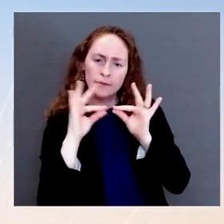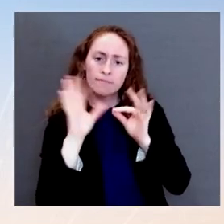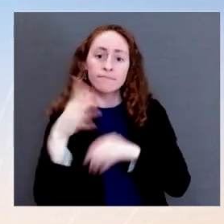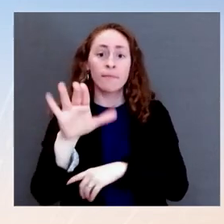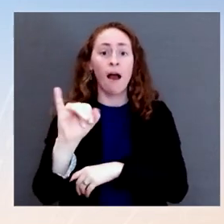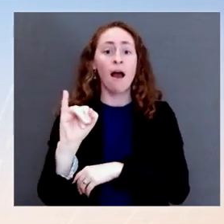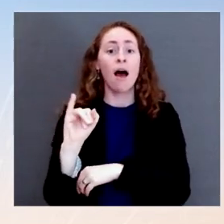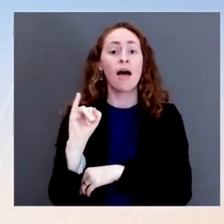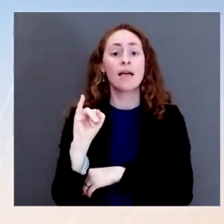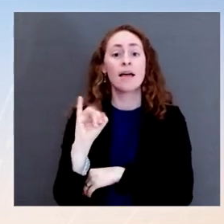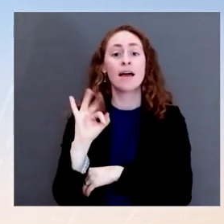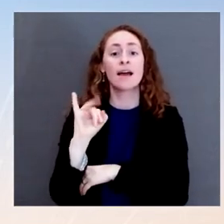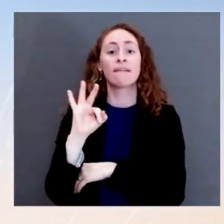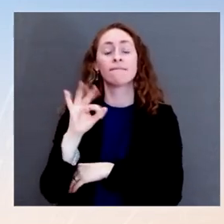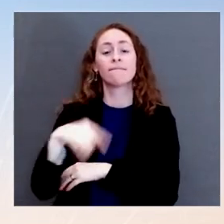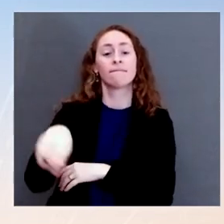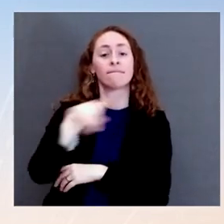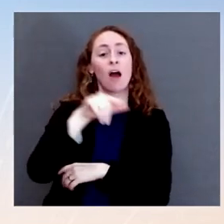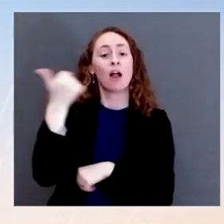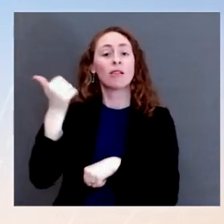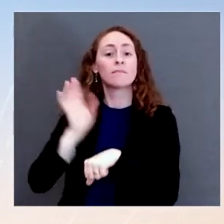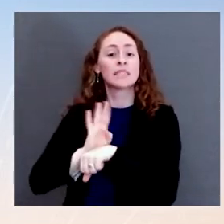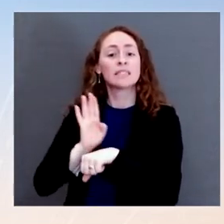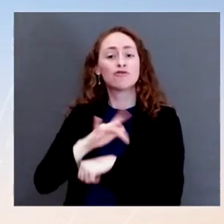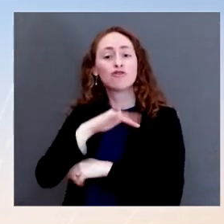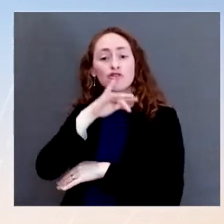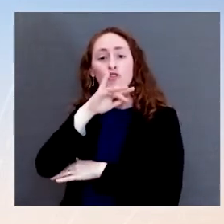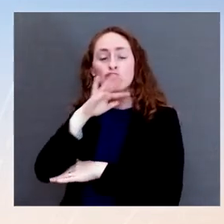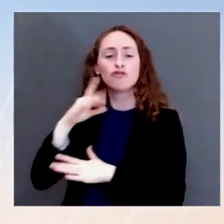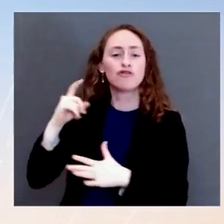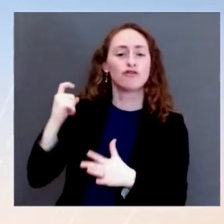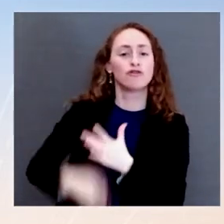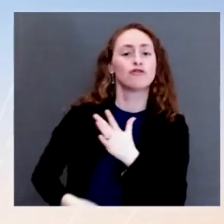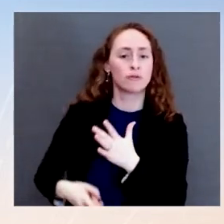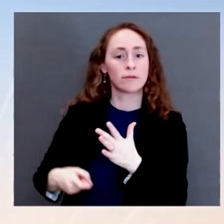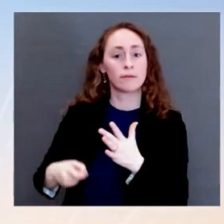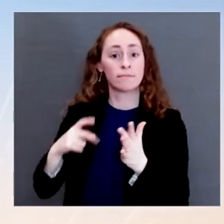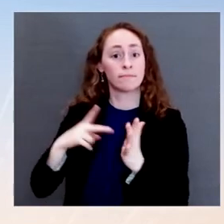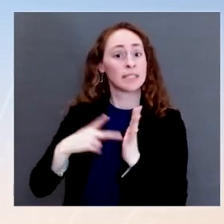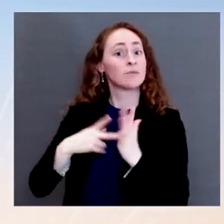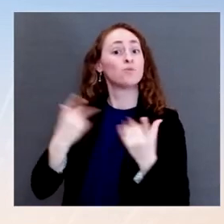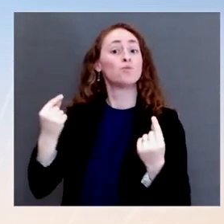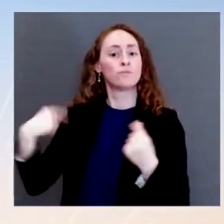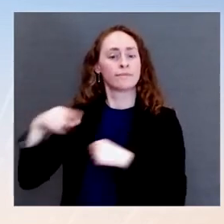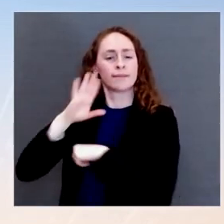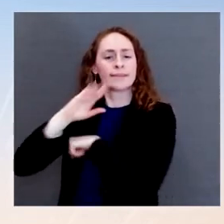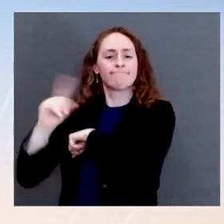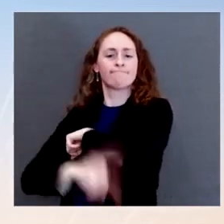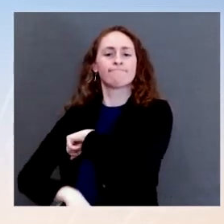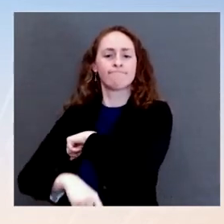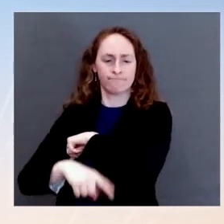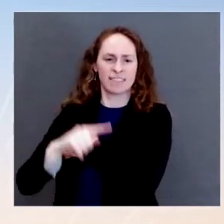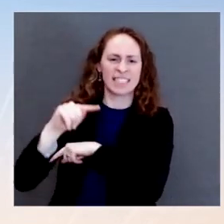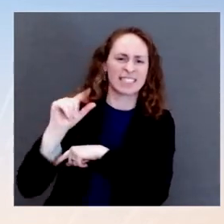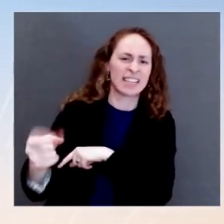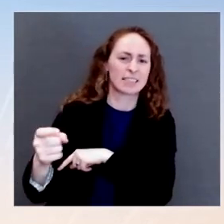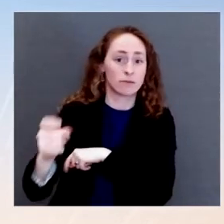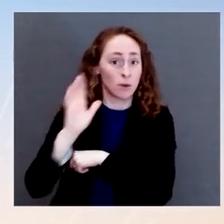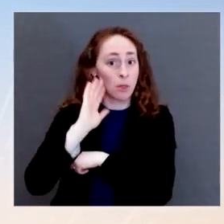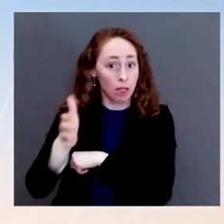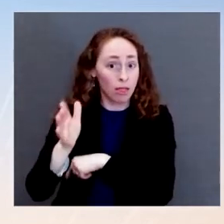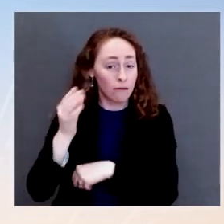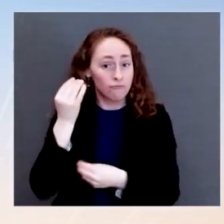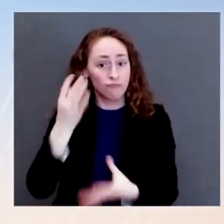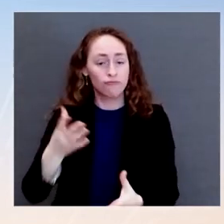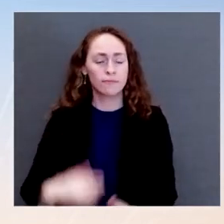expand healthcare coverage to millions more Americans. He also isn't waiting to take action. He's already acted to bring down the cost of prescription drugs